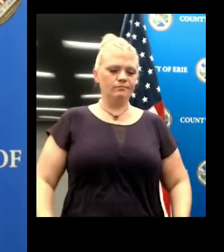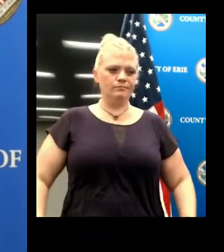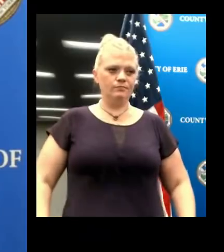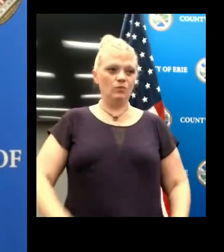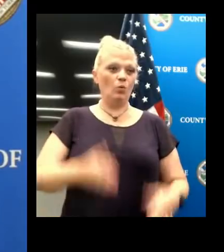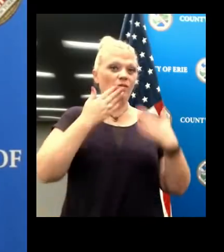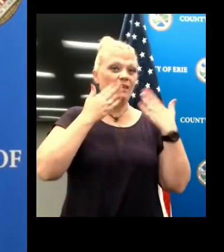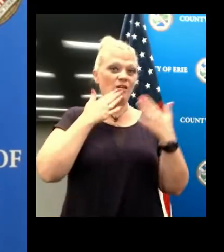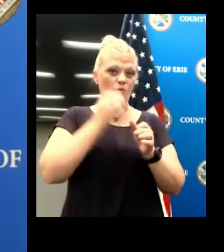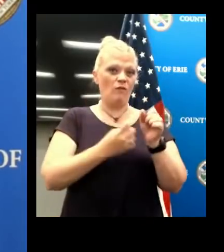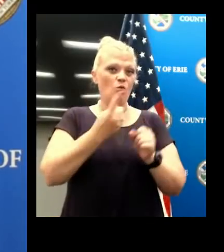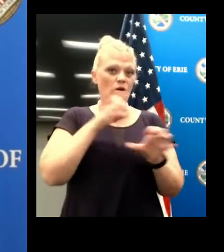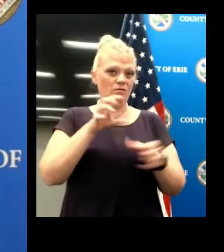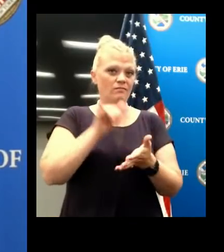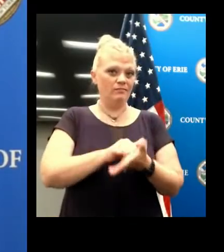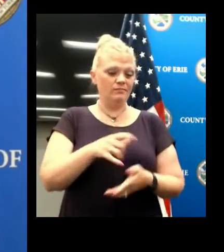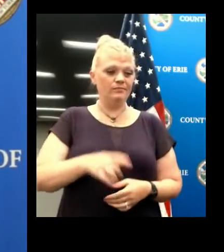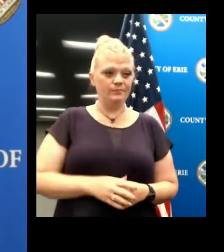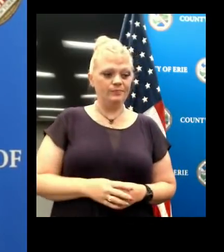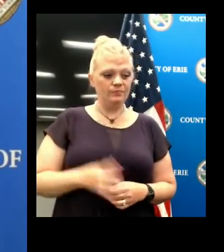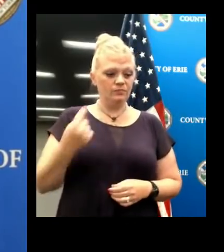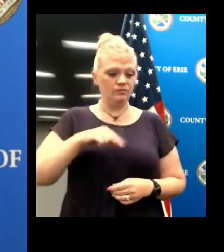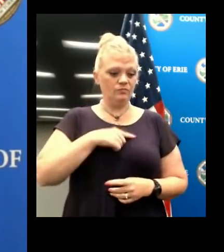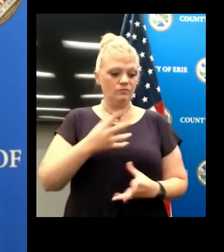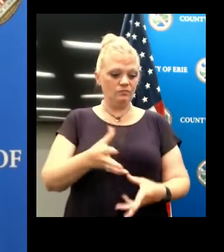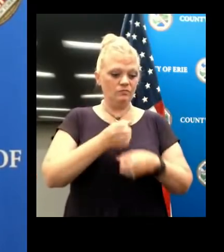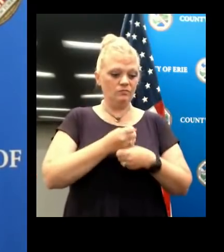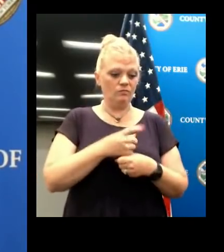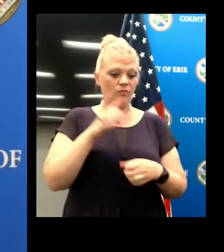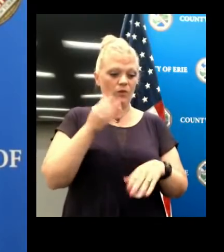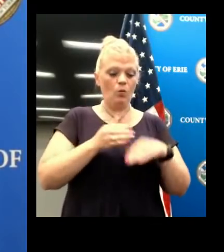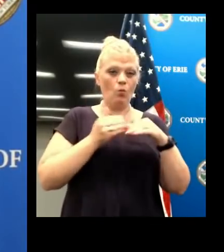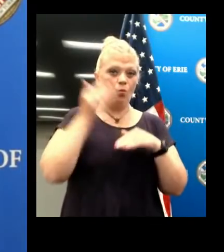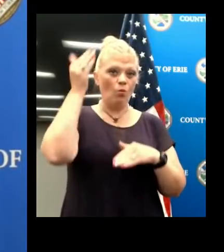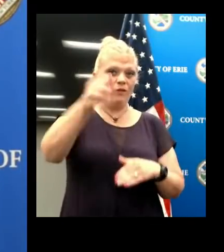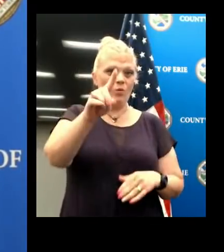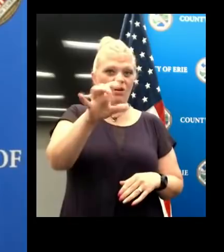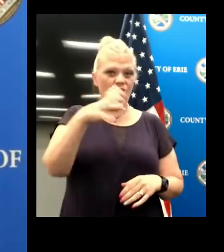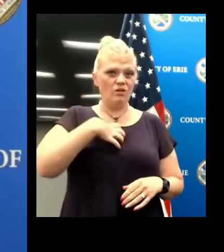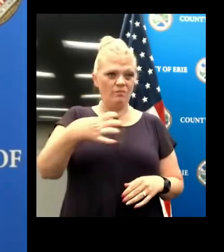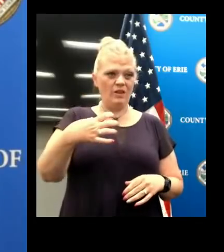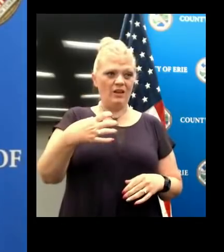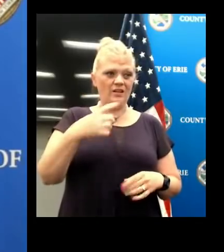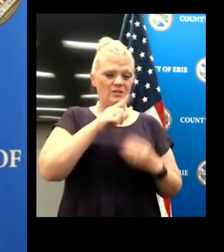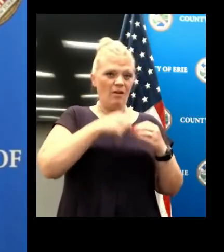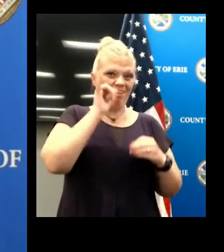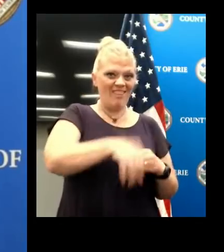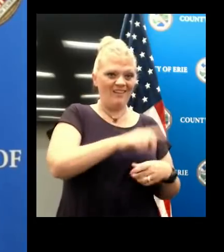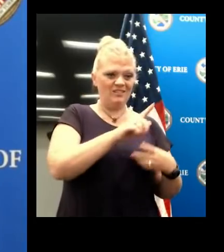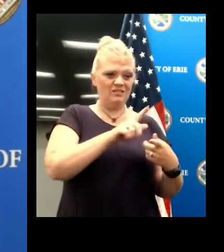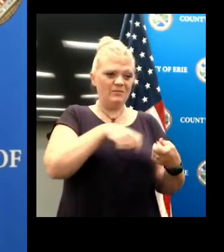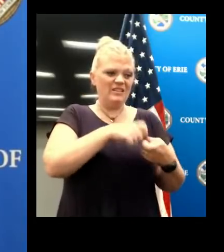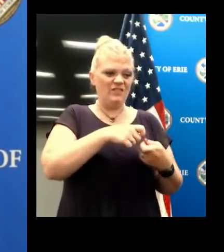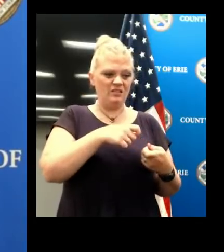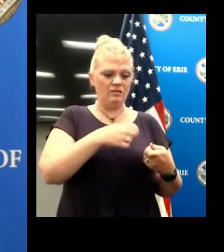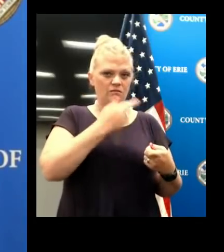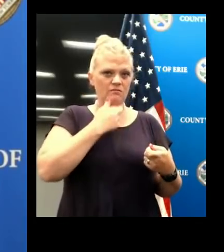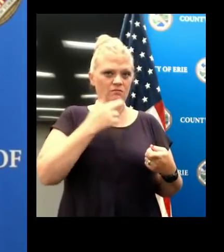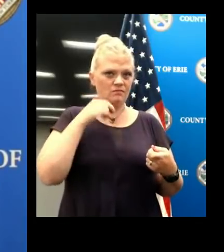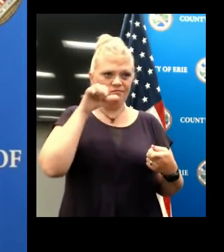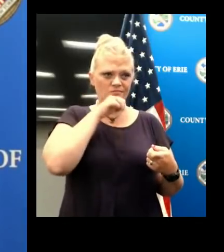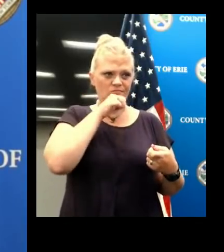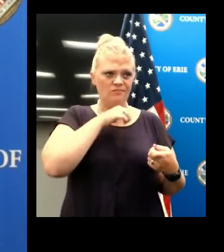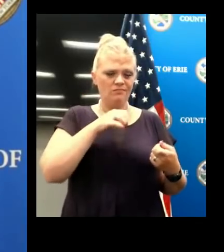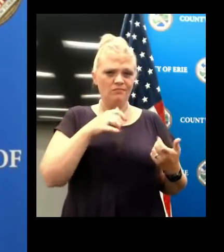those individuals who did that. We have received more than 100 complaints with regards to empty pockets in the issue yesterday. There's no reason